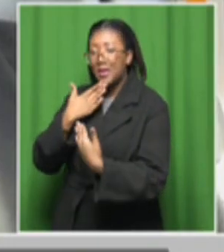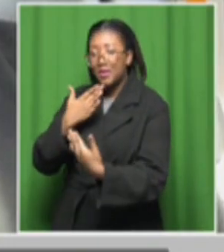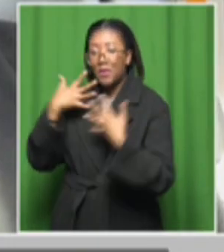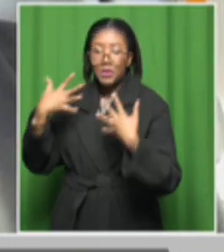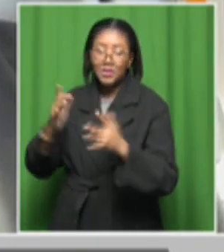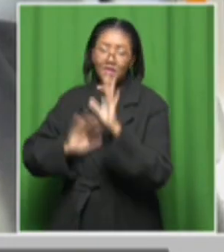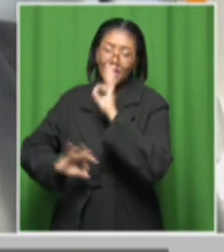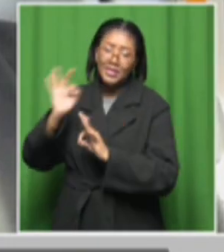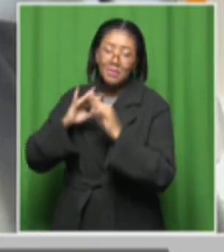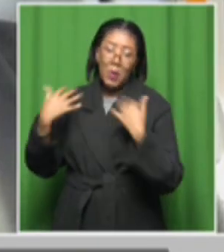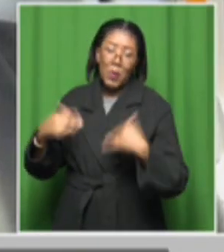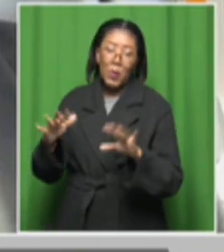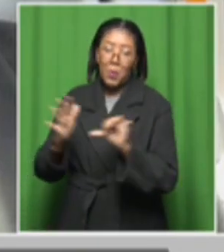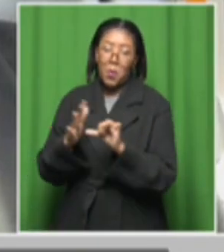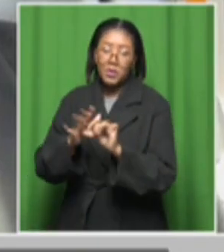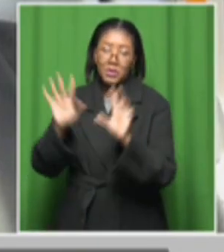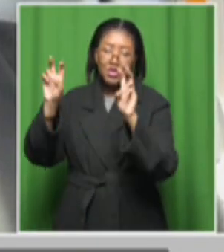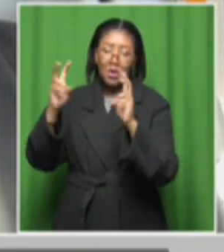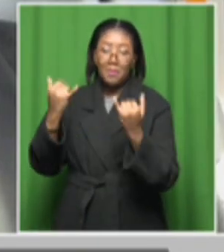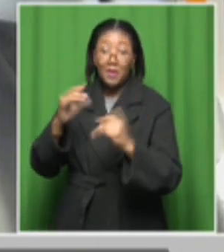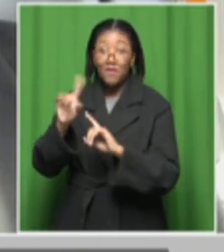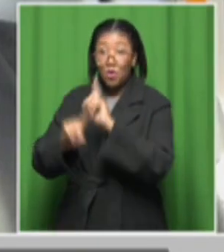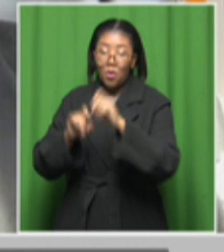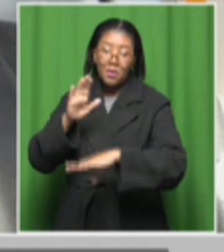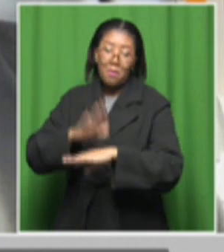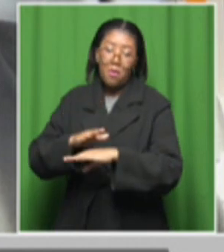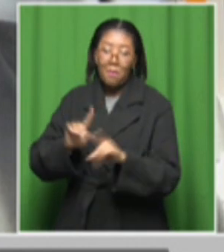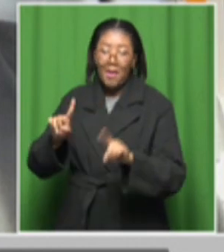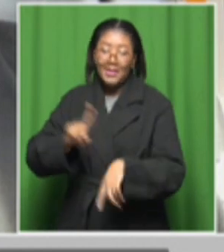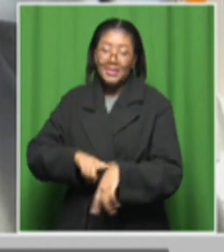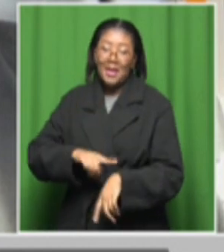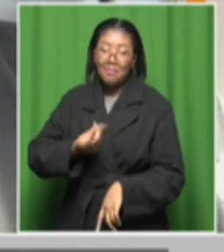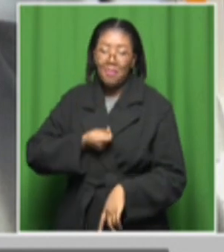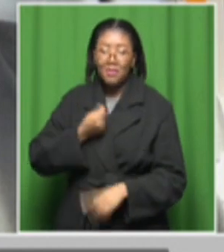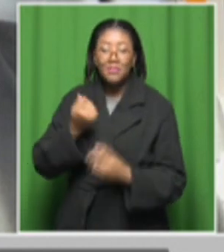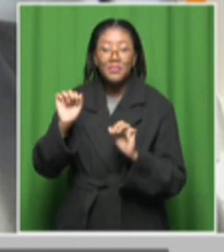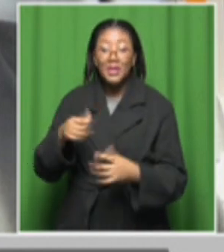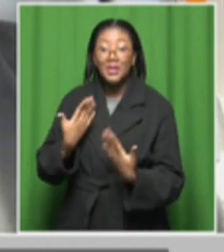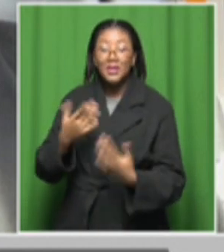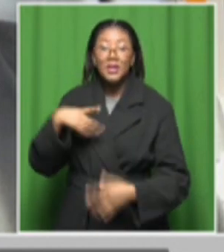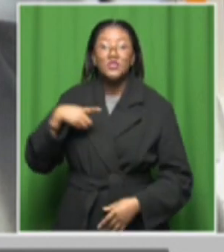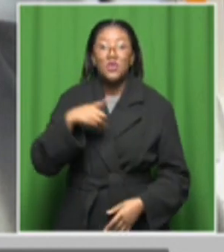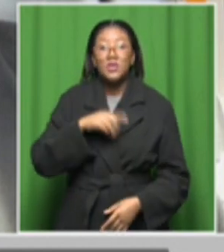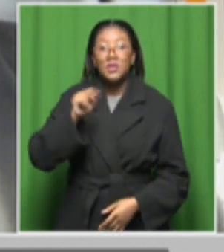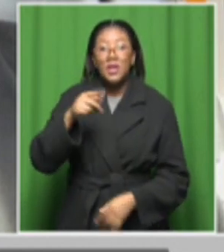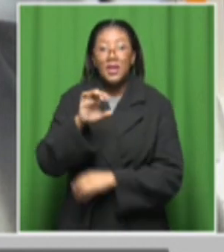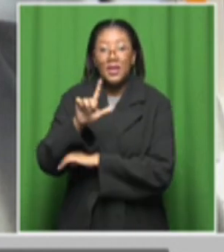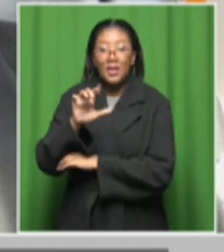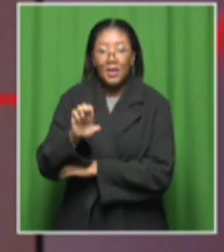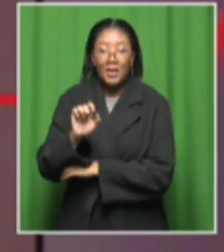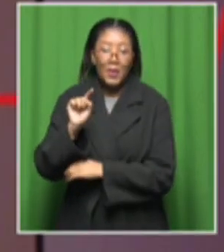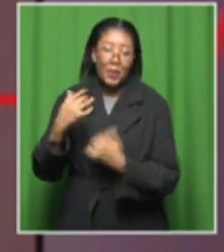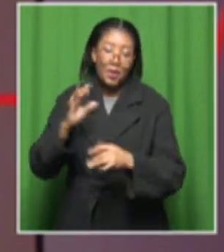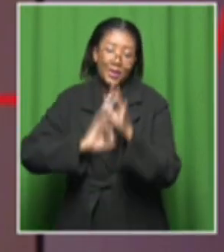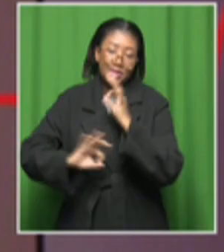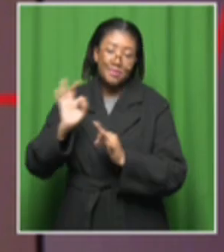part of this conversation. Of course, still more questions, but thank you for weighing in. But Dr. Bongani Ngele, specialist neurologist, chatting to us on this